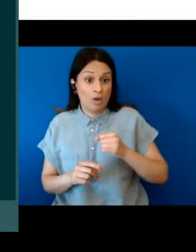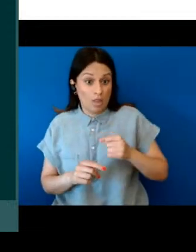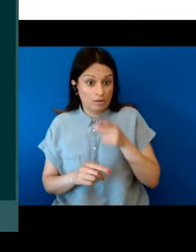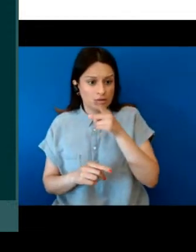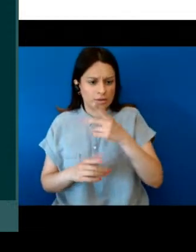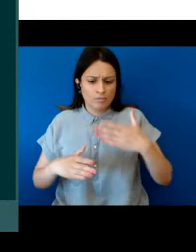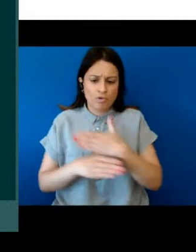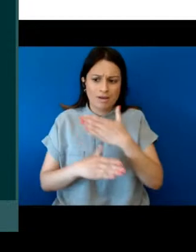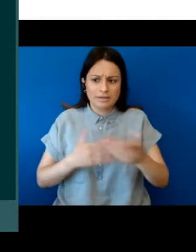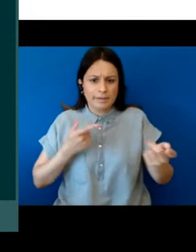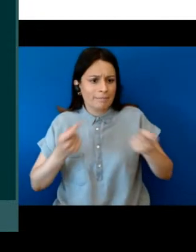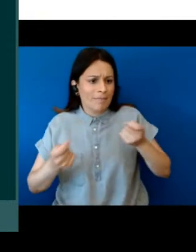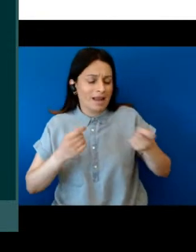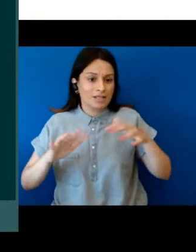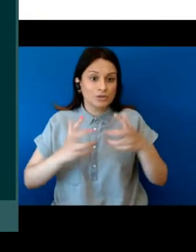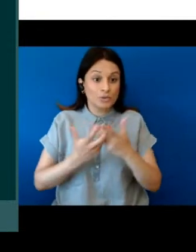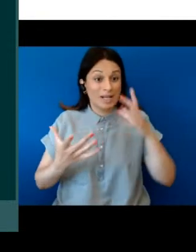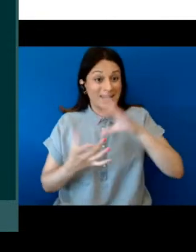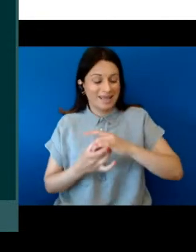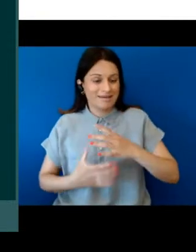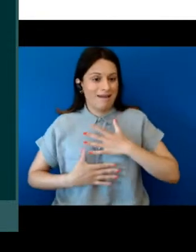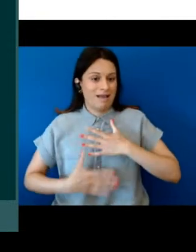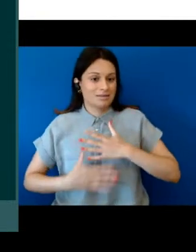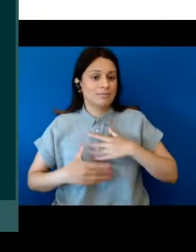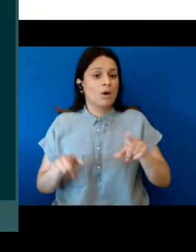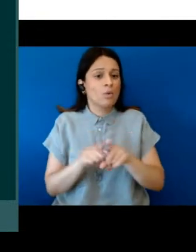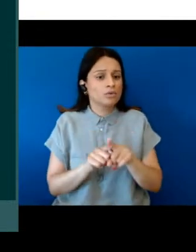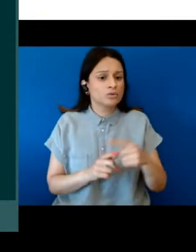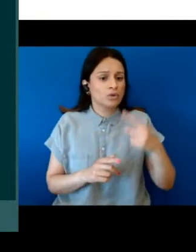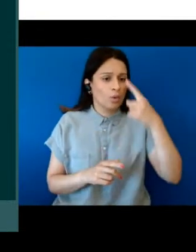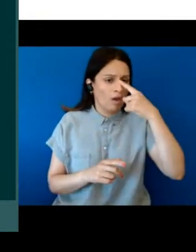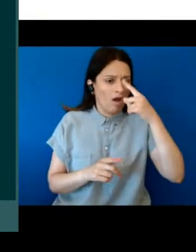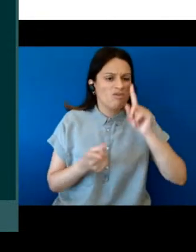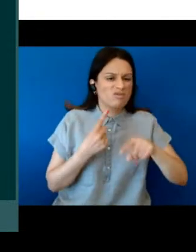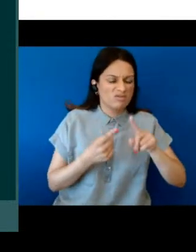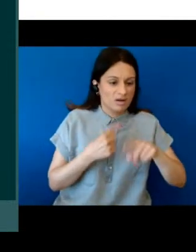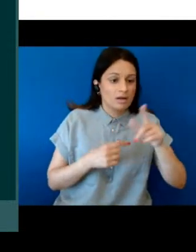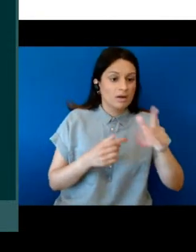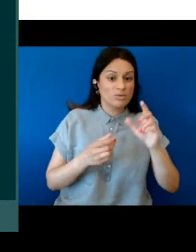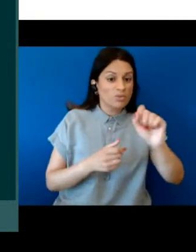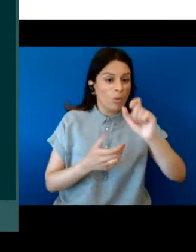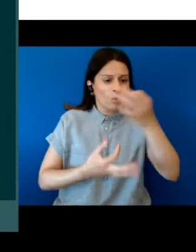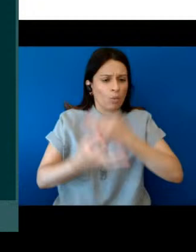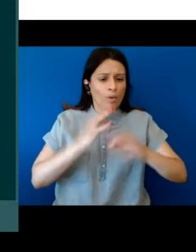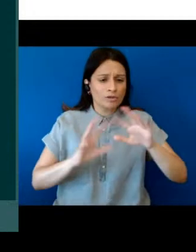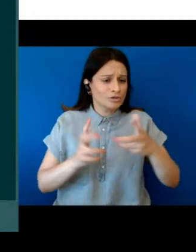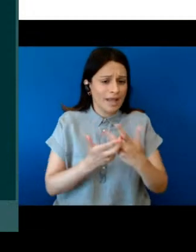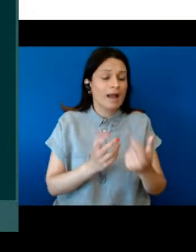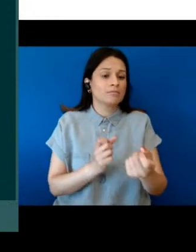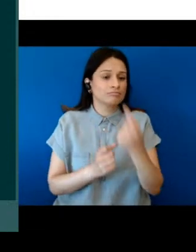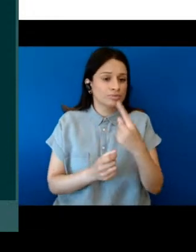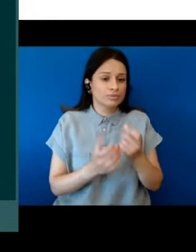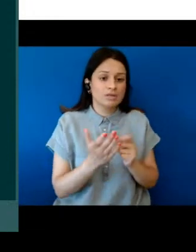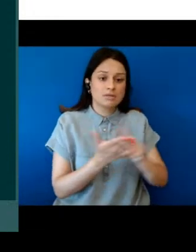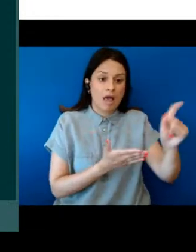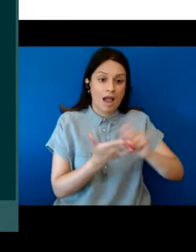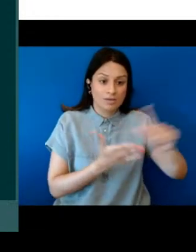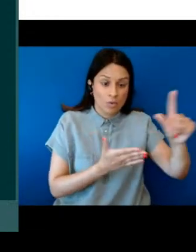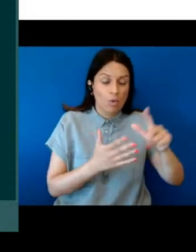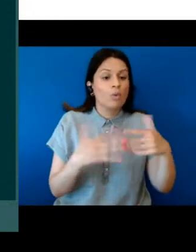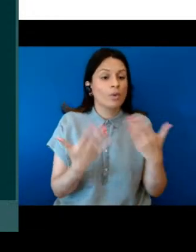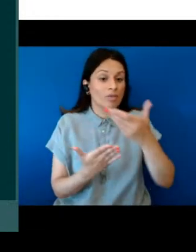and allergic rhinitis. Remember to send in your questions via Slido on our webpage or via the app with the